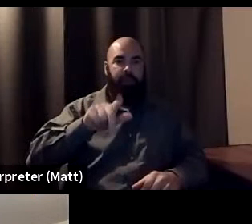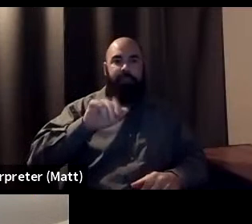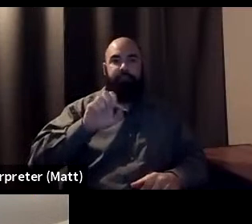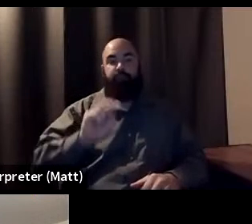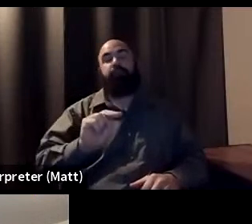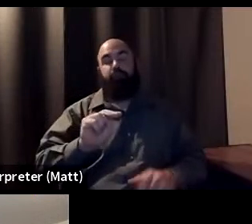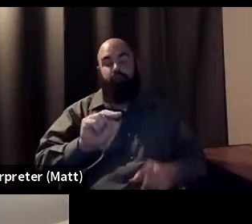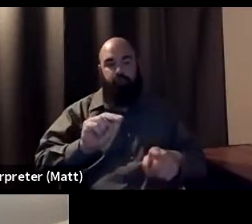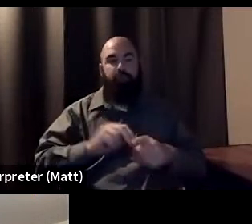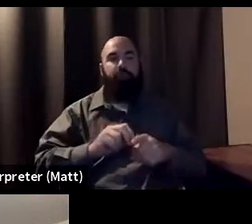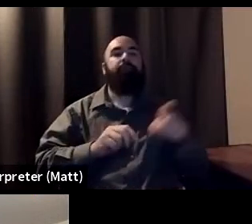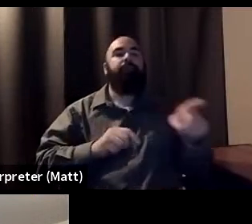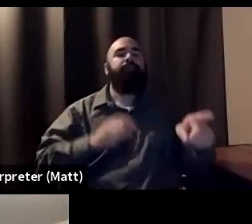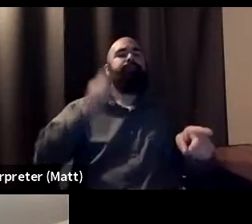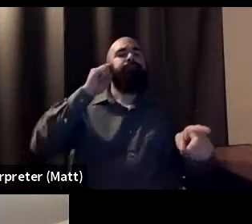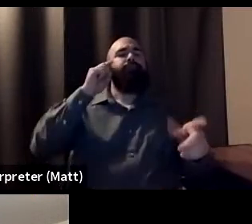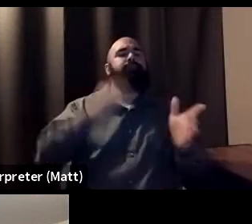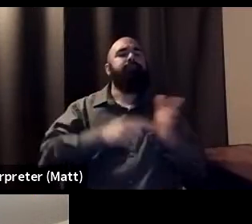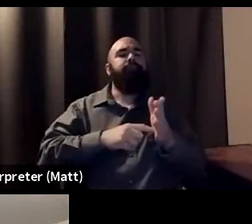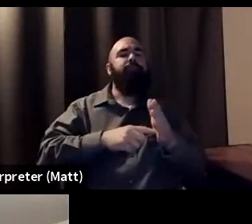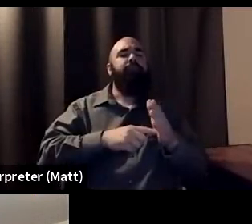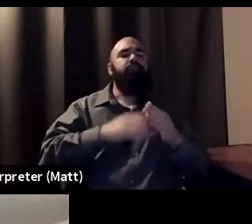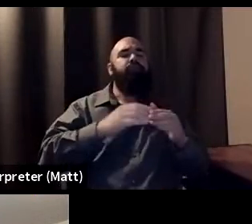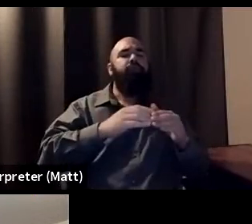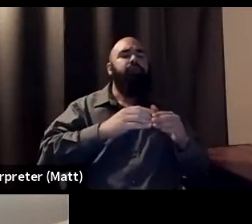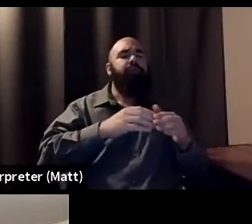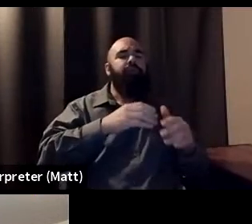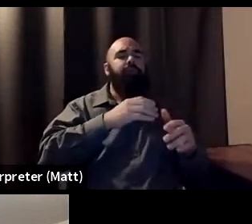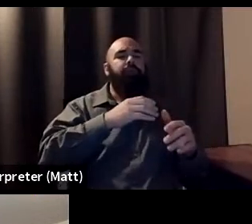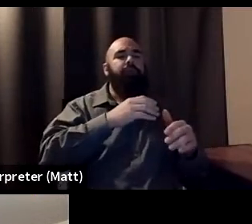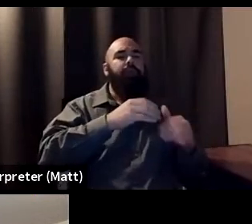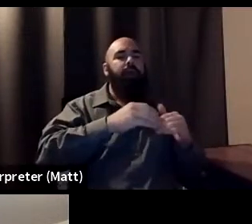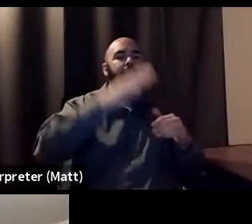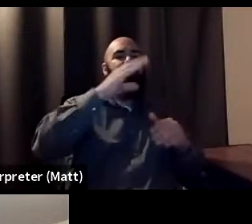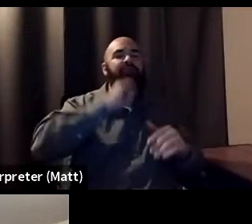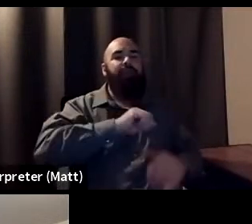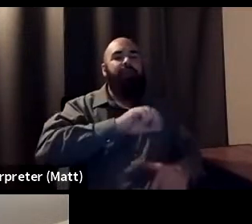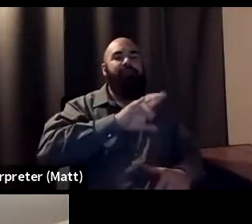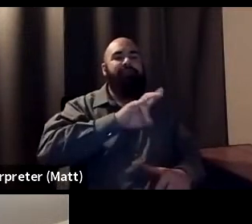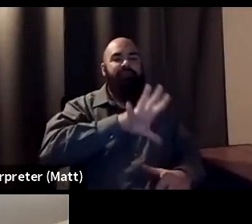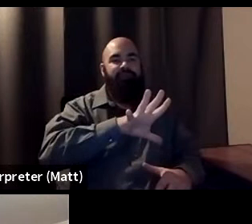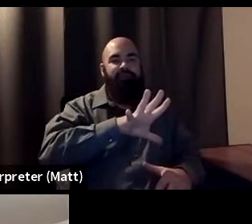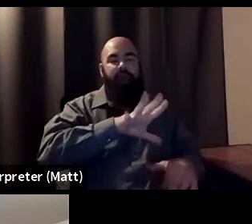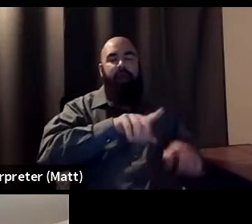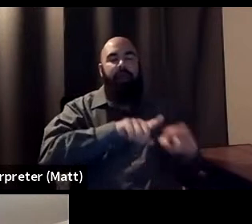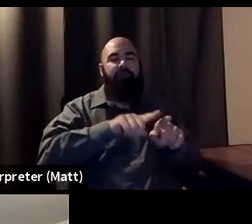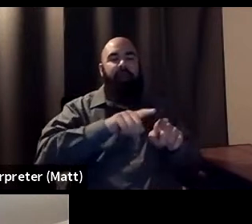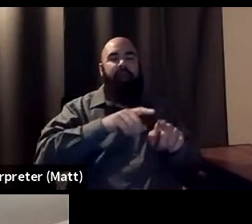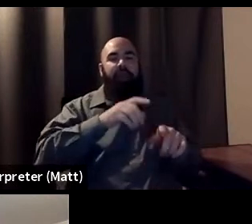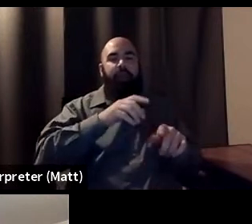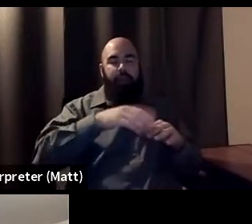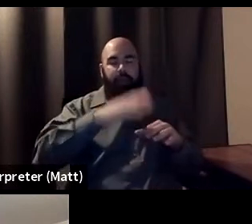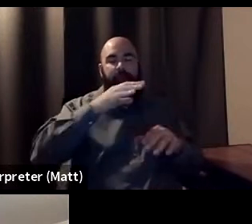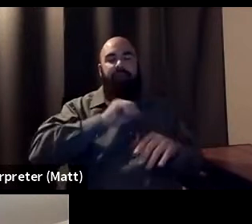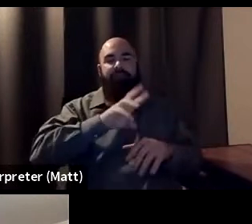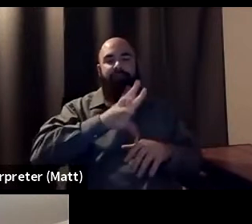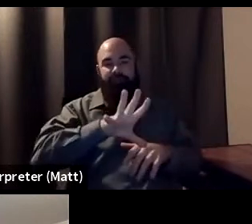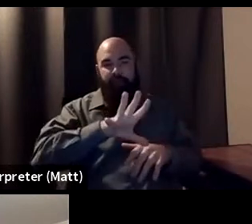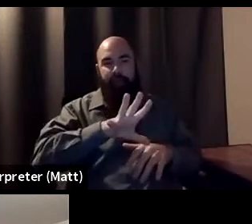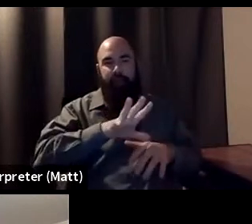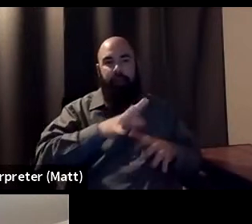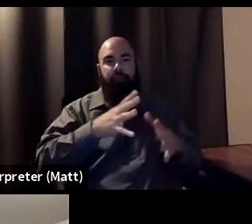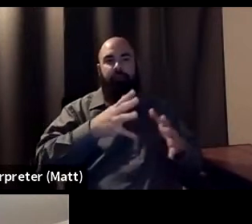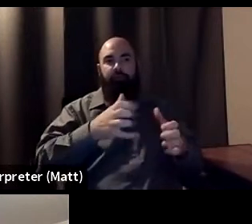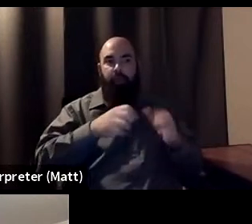You mentioned the 75 plus and 65 plus. Obviously, you want everybody to pre-register with the state, but they